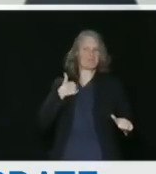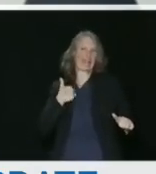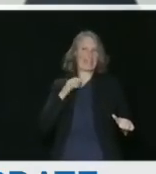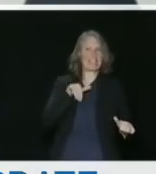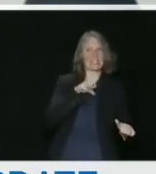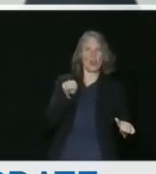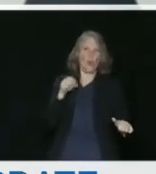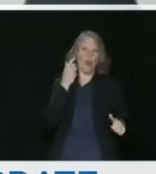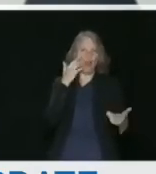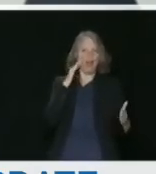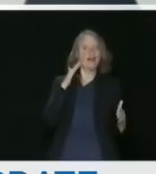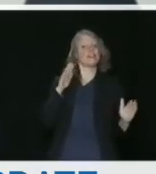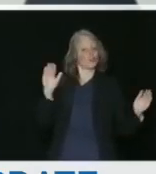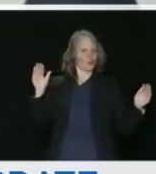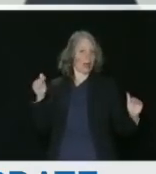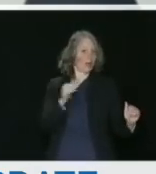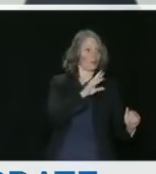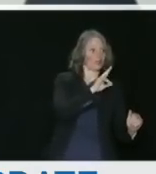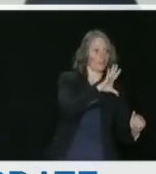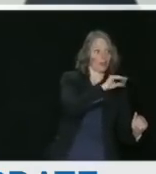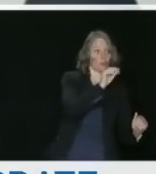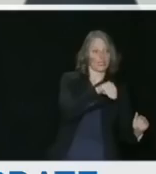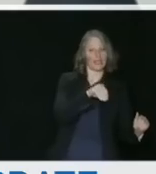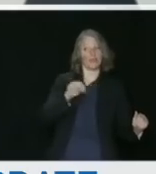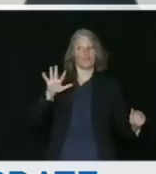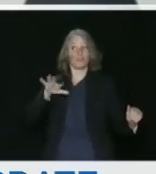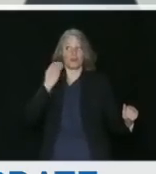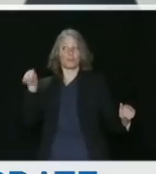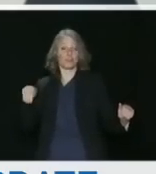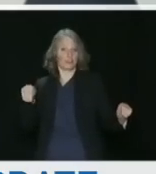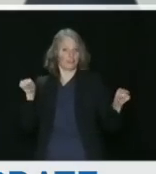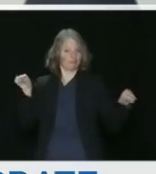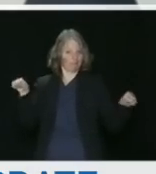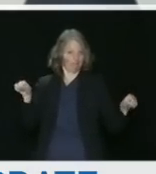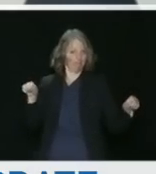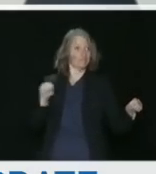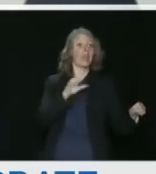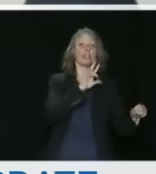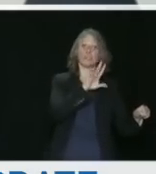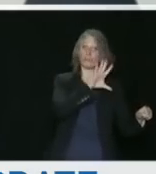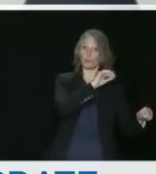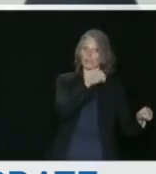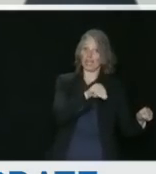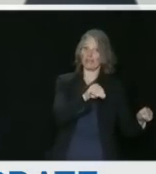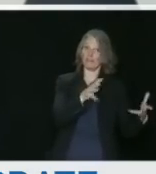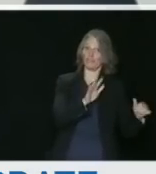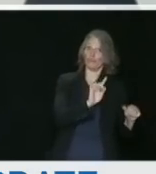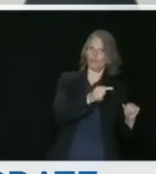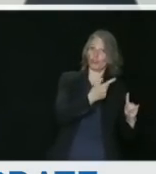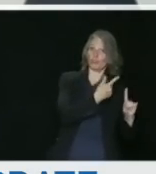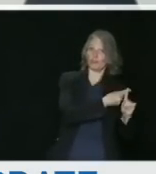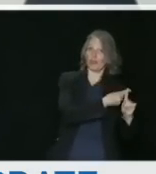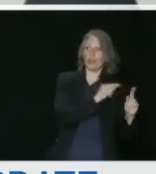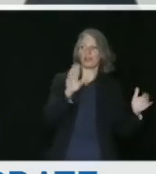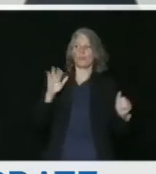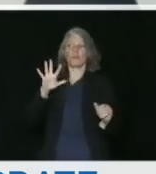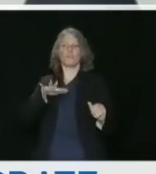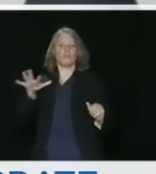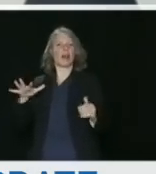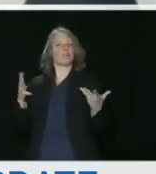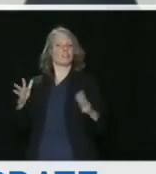you can see what the difference is. If 75% of the population accepts that first dose compared to only 55% of the